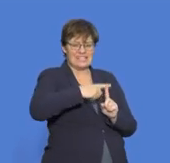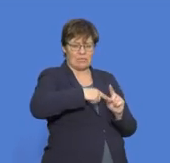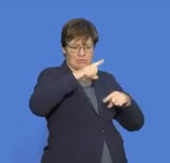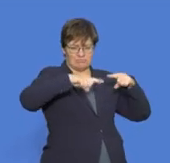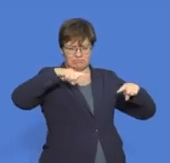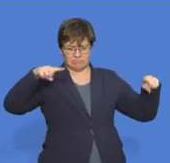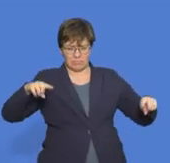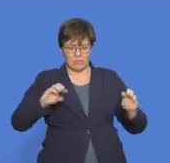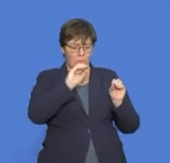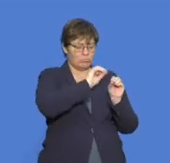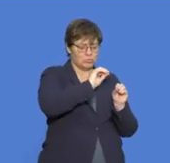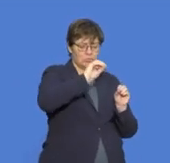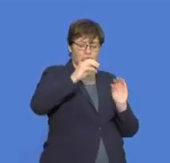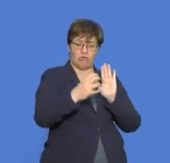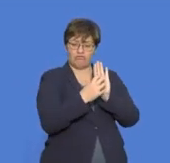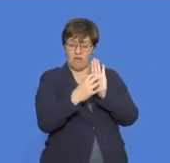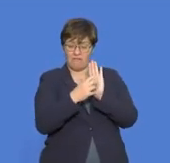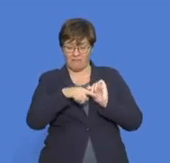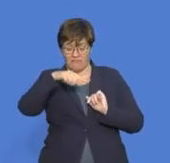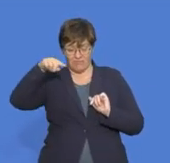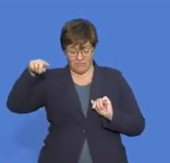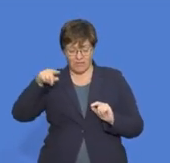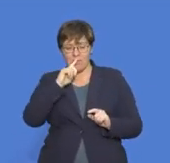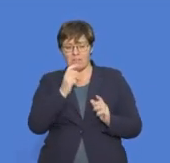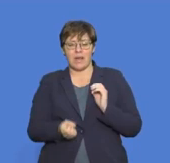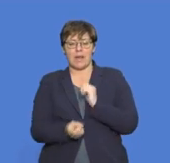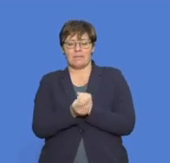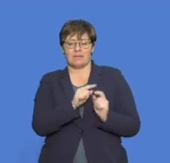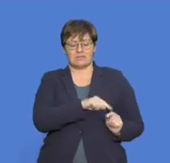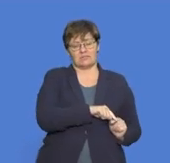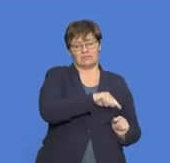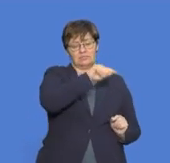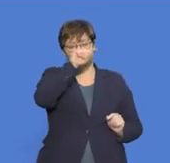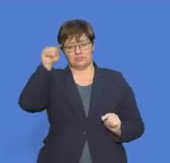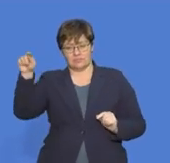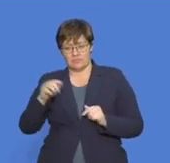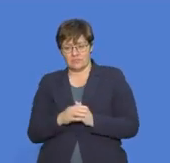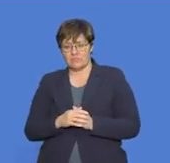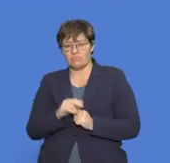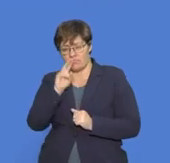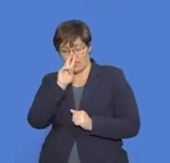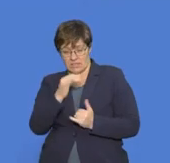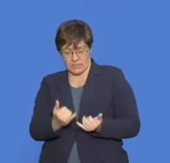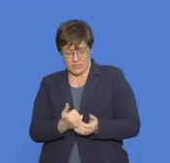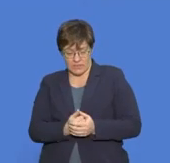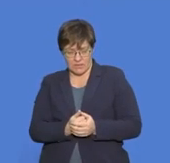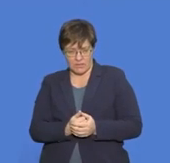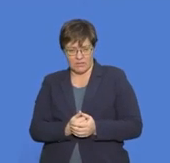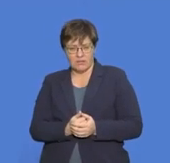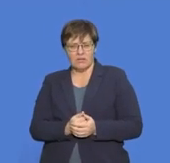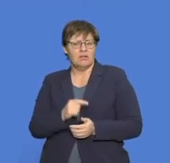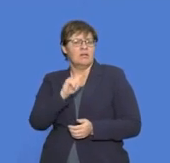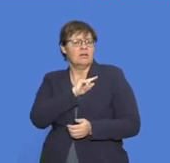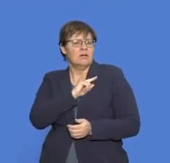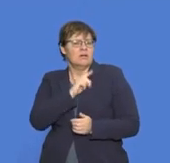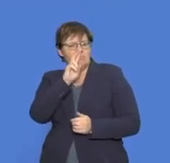temperatures, and we plot it on a graph, we end up with something like this. And this is what we're going to have a look at now. Why does